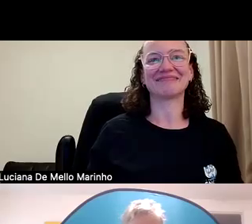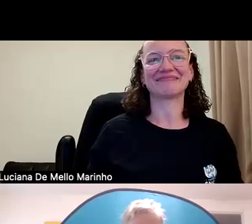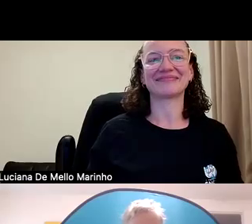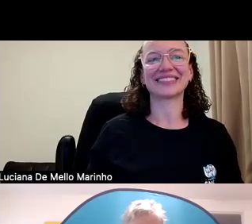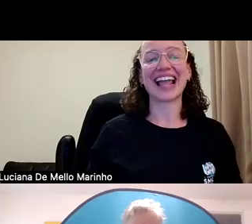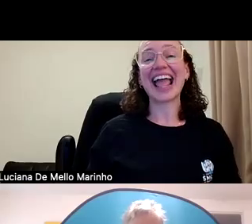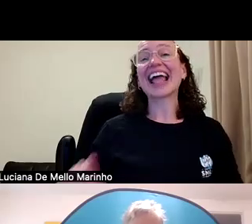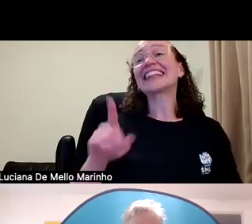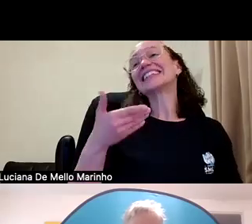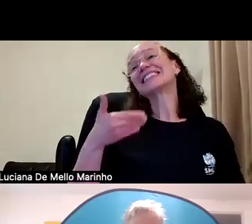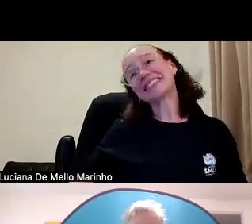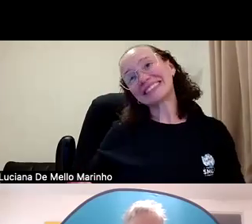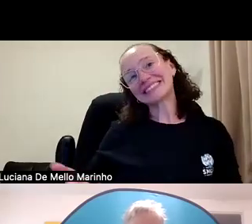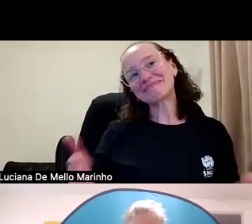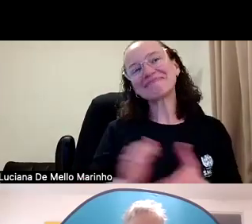topic.